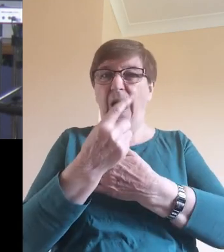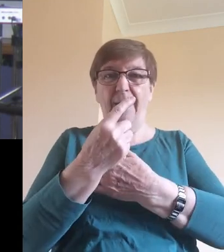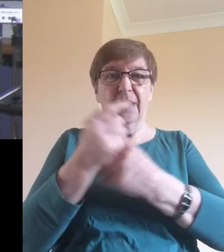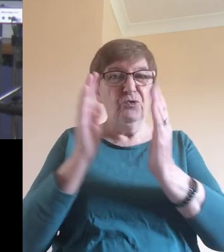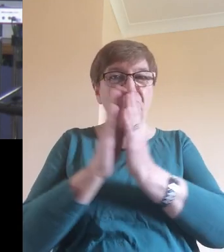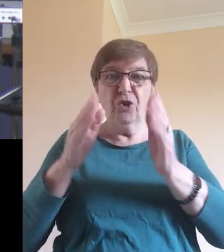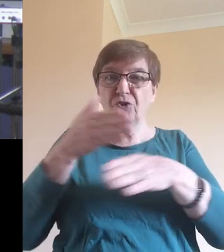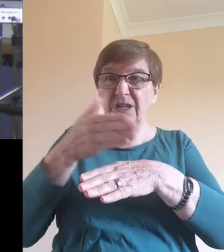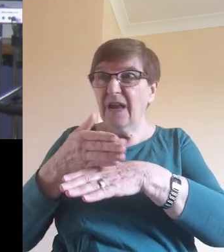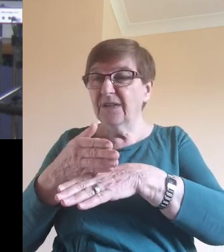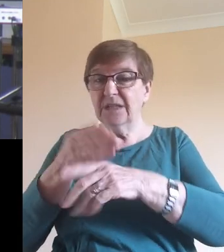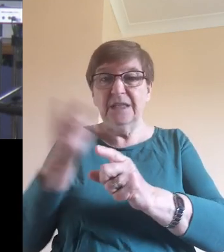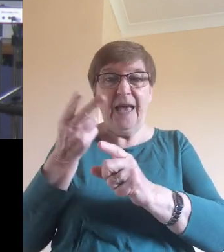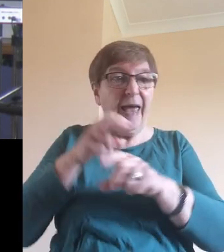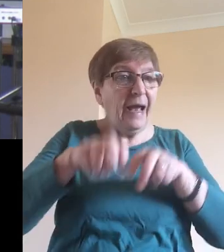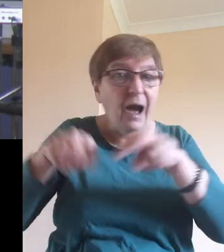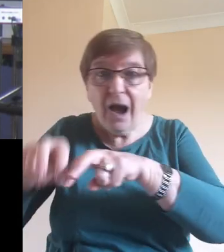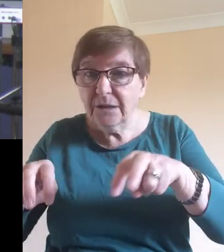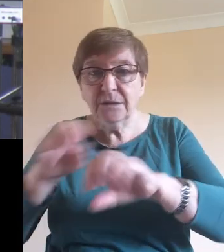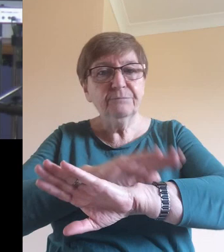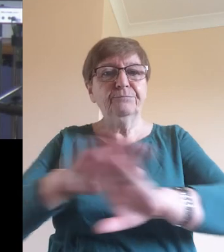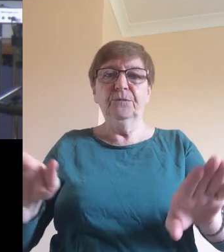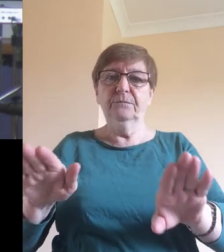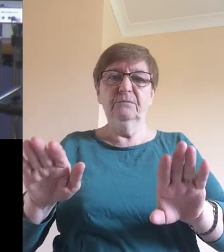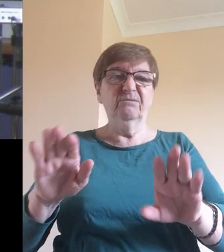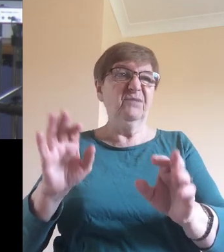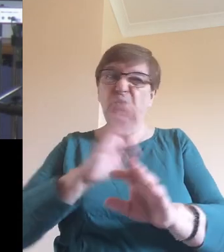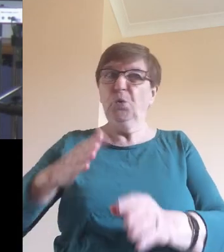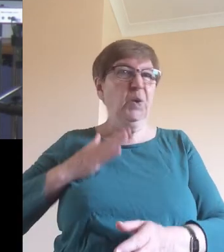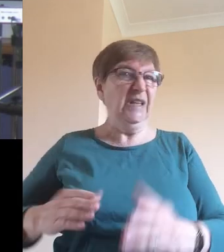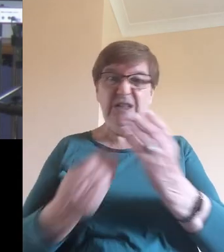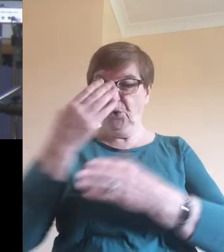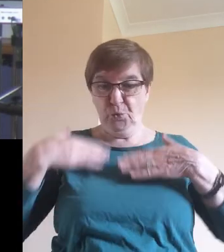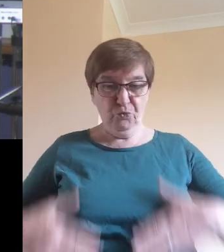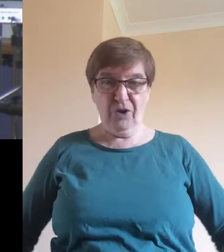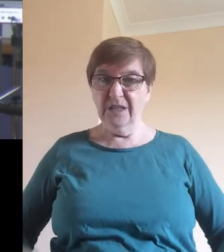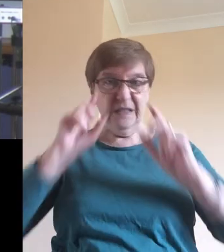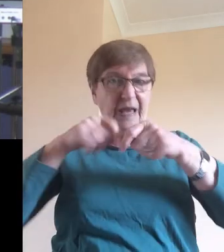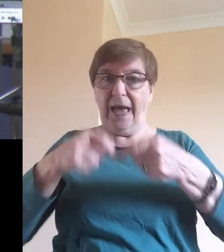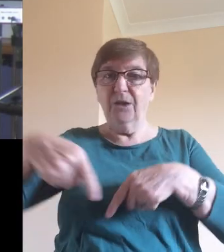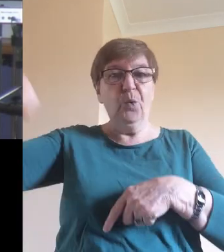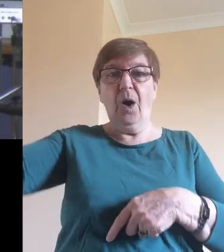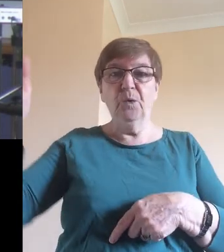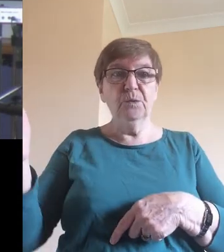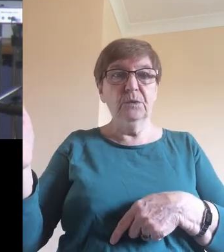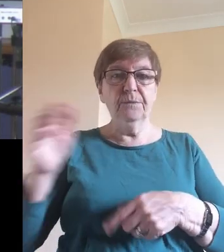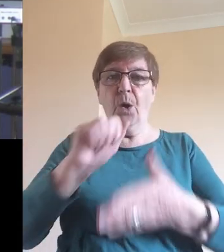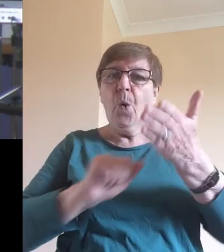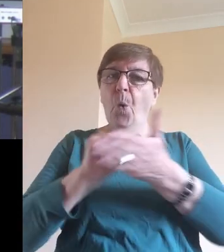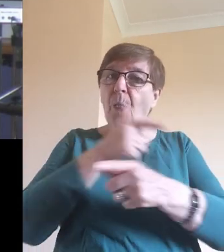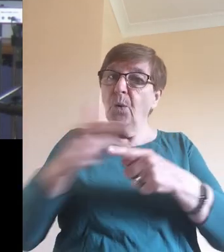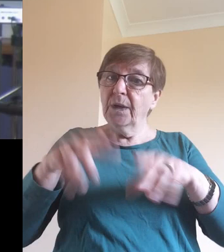services and egg hunts are out. No reason for new dresses when we can't go about. Holy Week